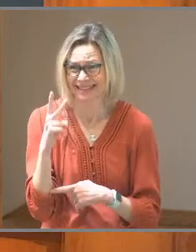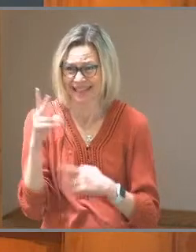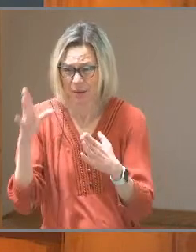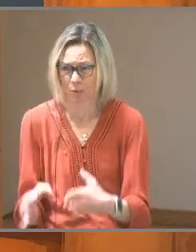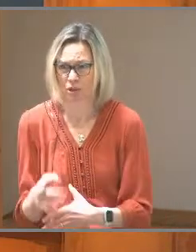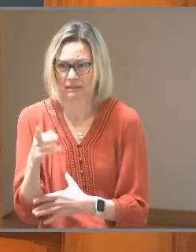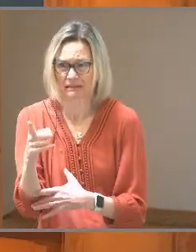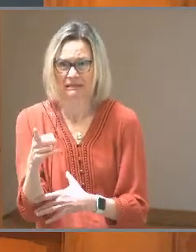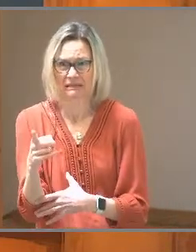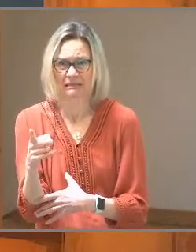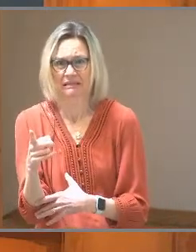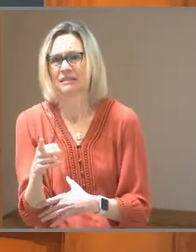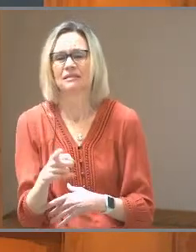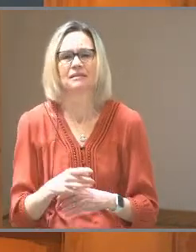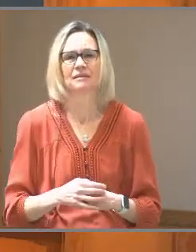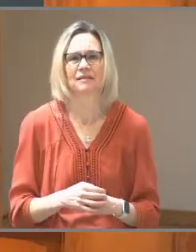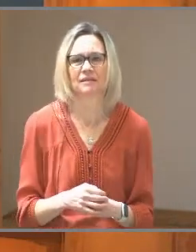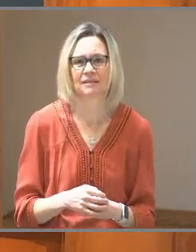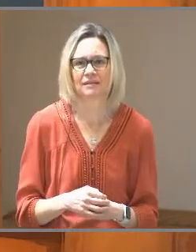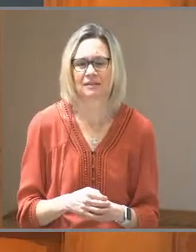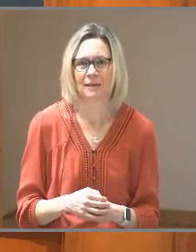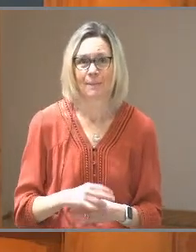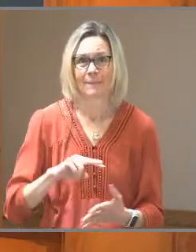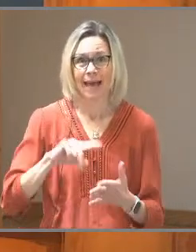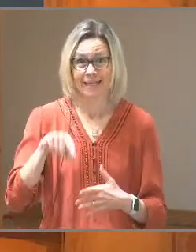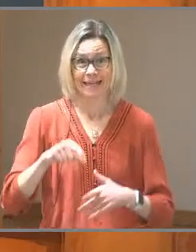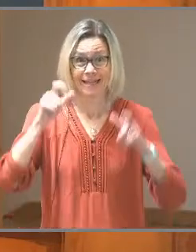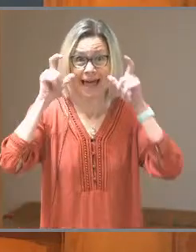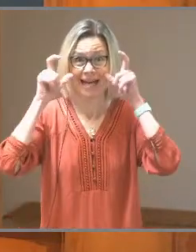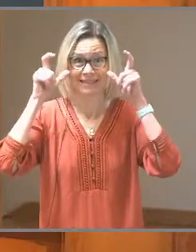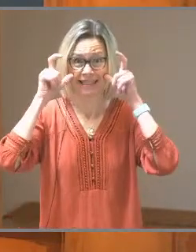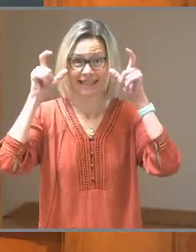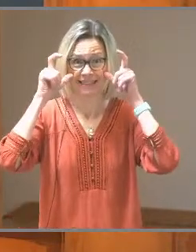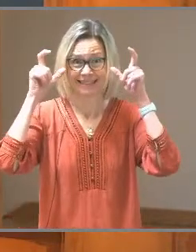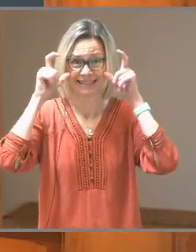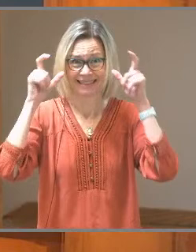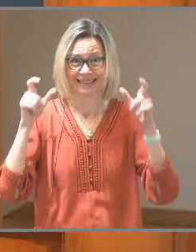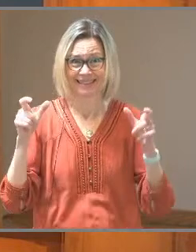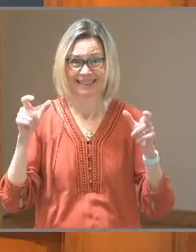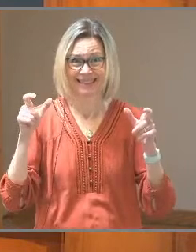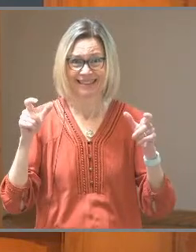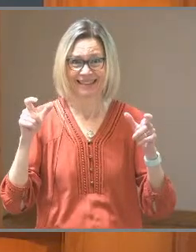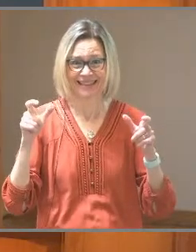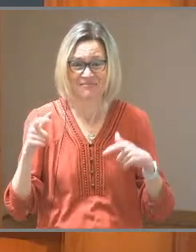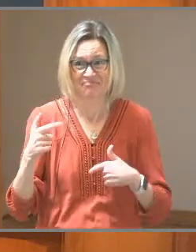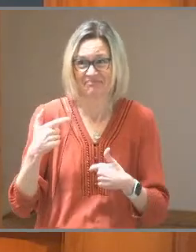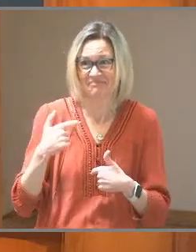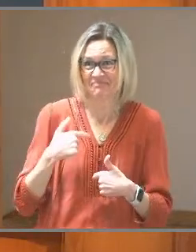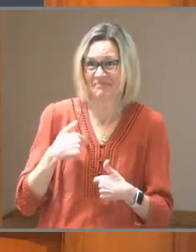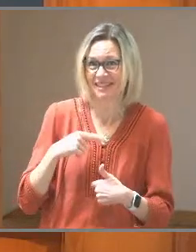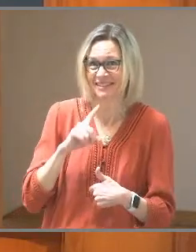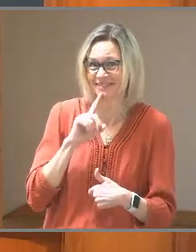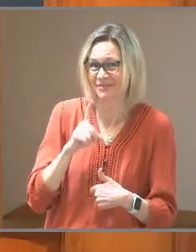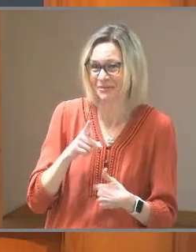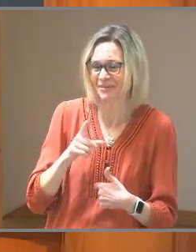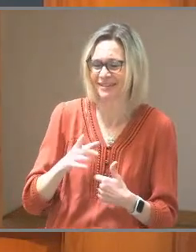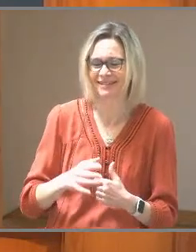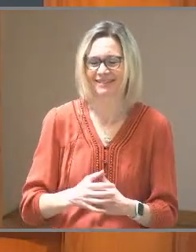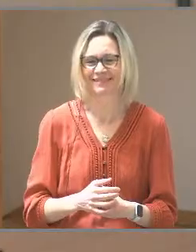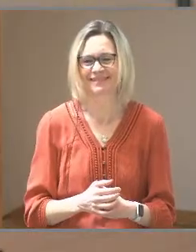really is? Glasses. You need glasses, yes. Well, that's me for sure, yes.